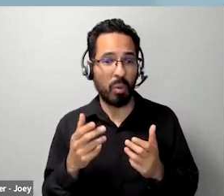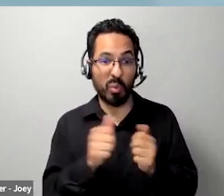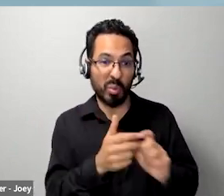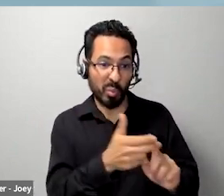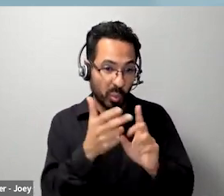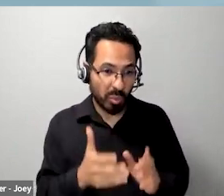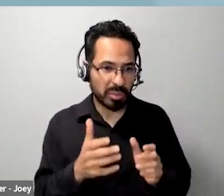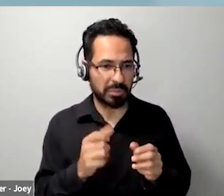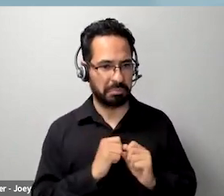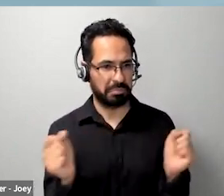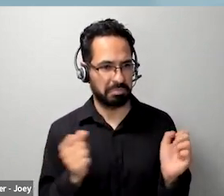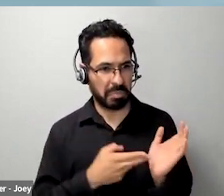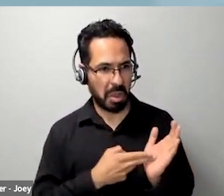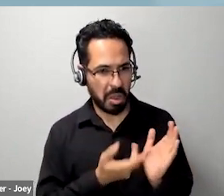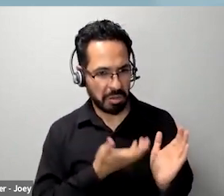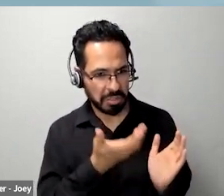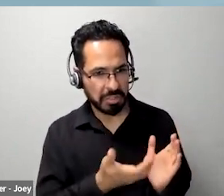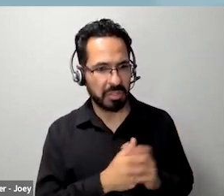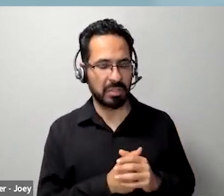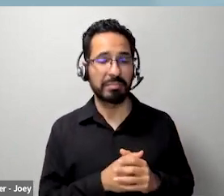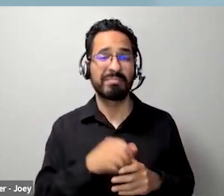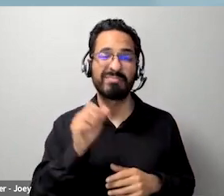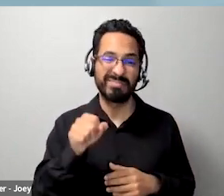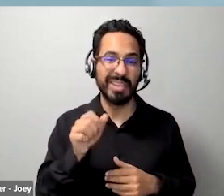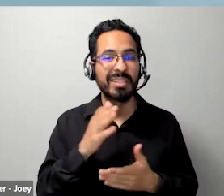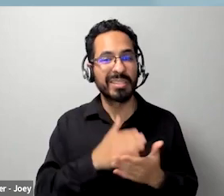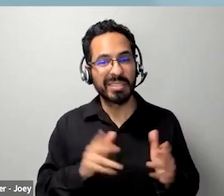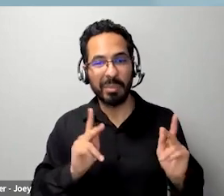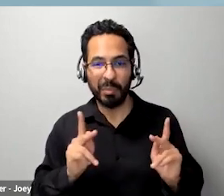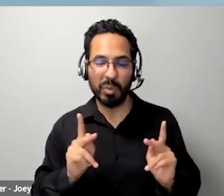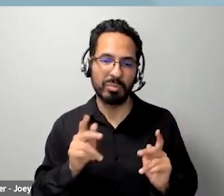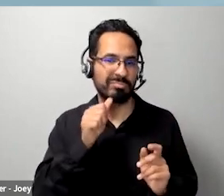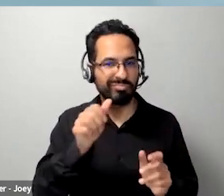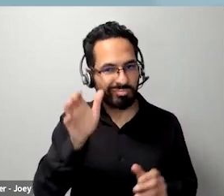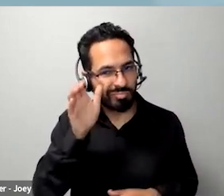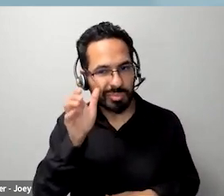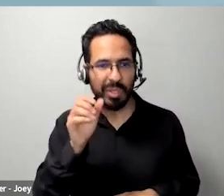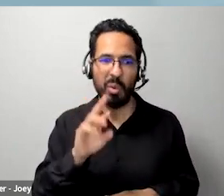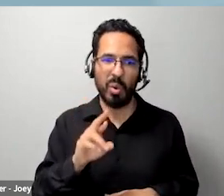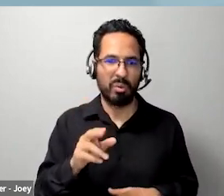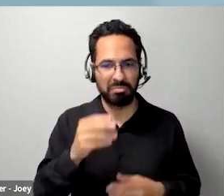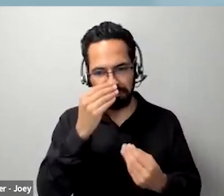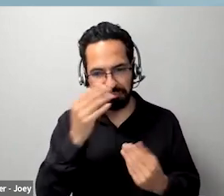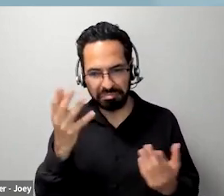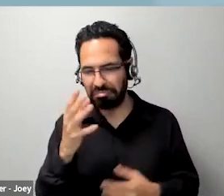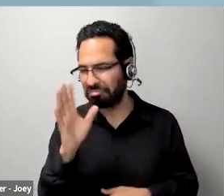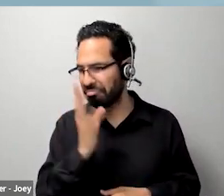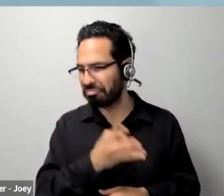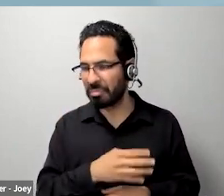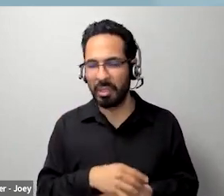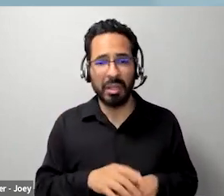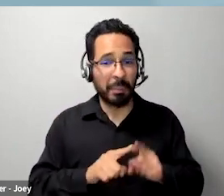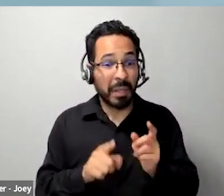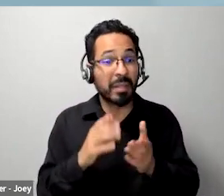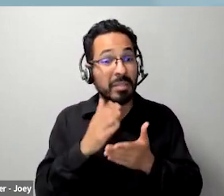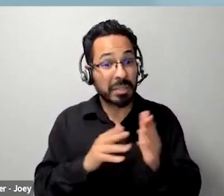being open and honest with them. Yeah, there's going to be some folks that don't listen or don't want to hear about it, but there also